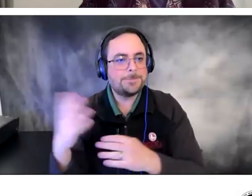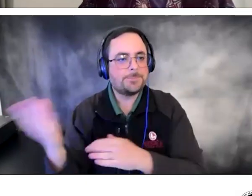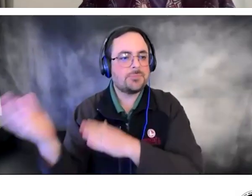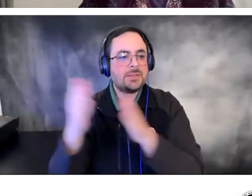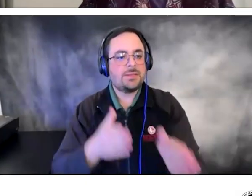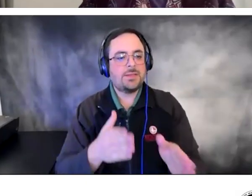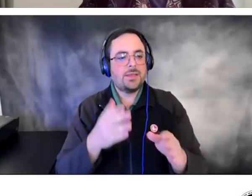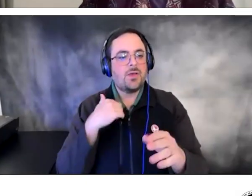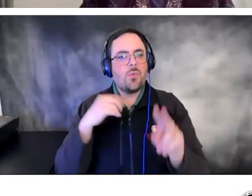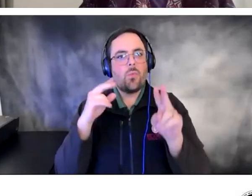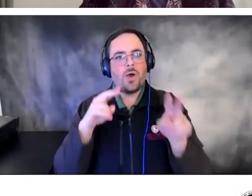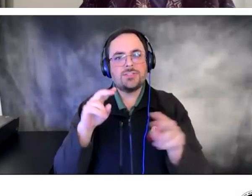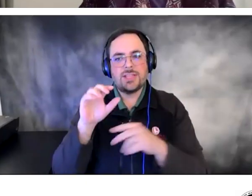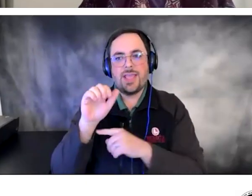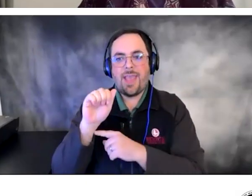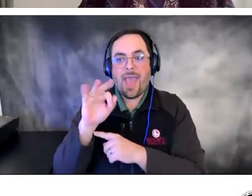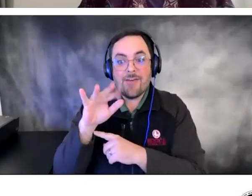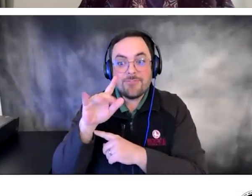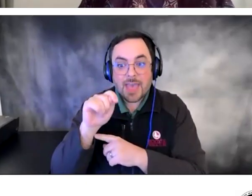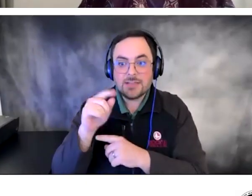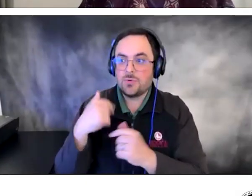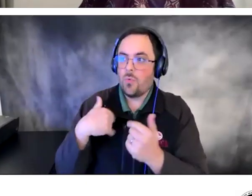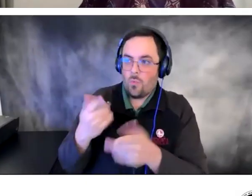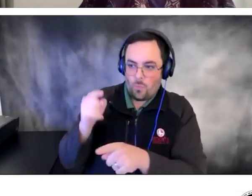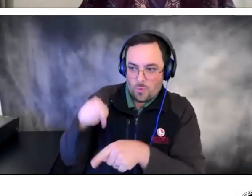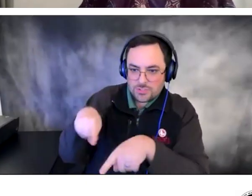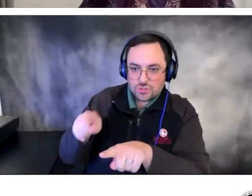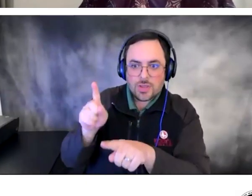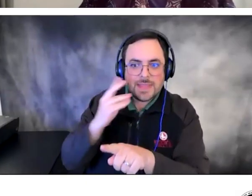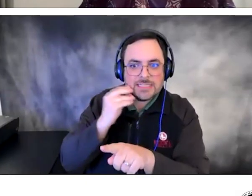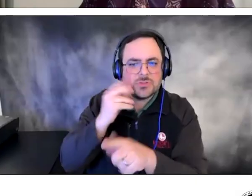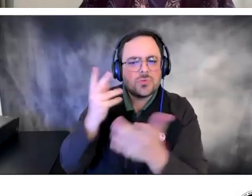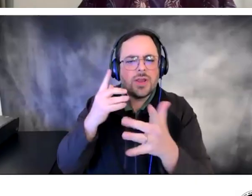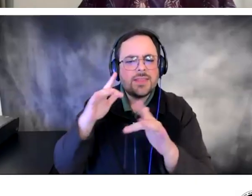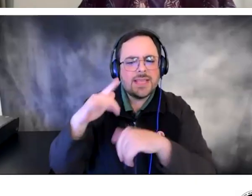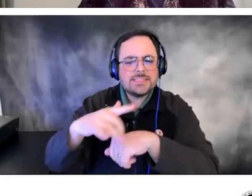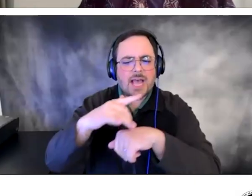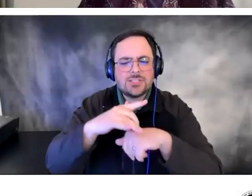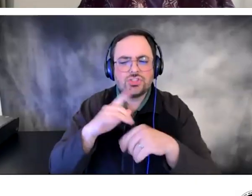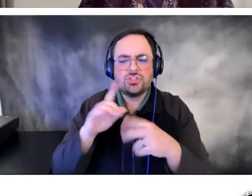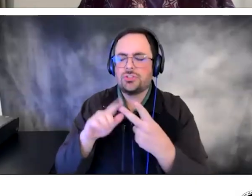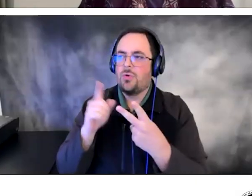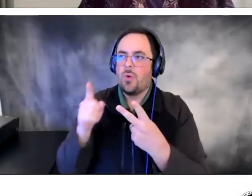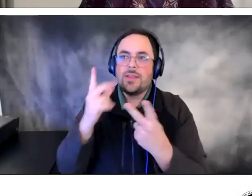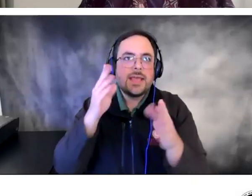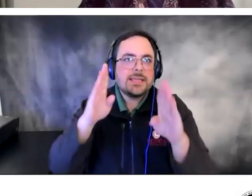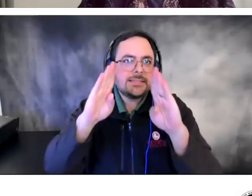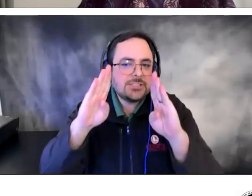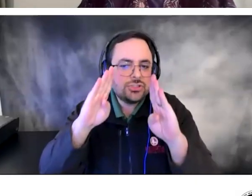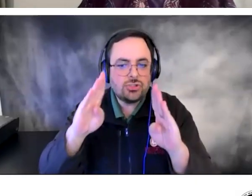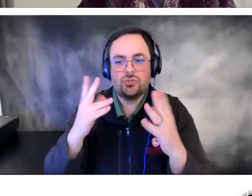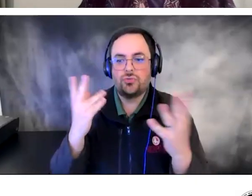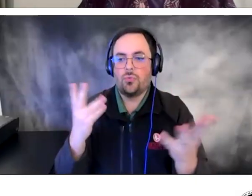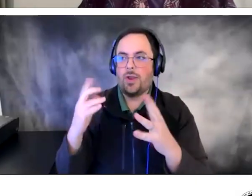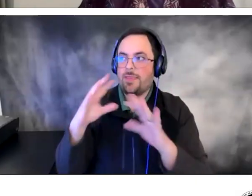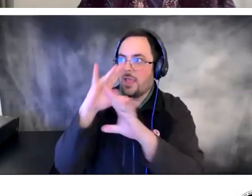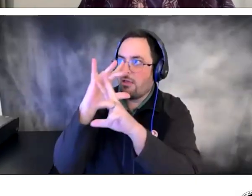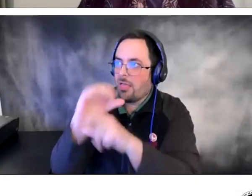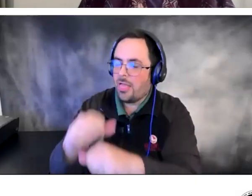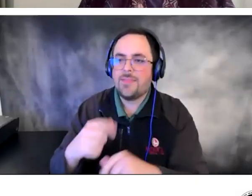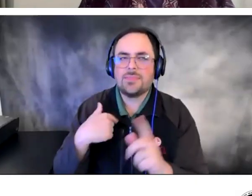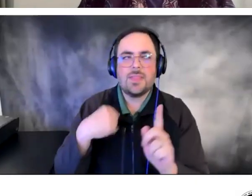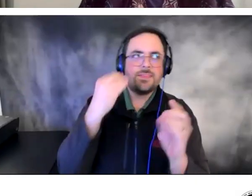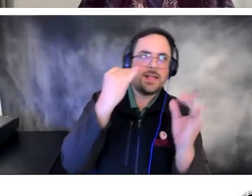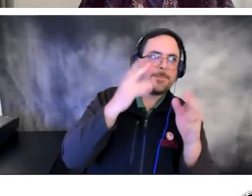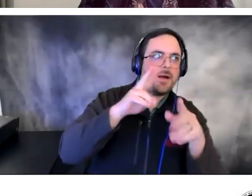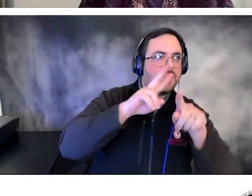so watch the affective responses, watch what they touch, watch what they show emotion to, what they pay attention to, and keep thinking about